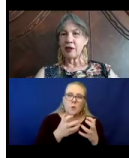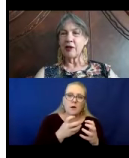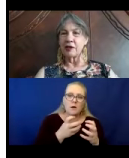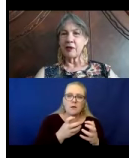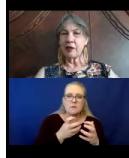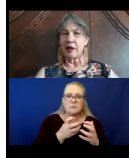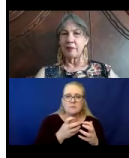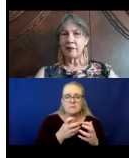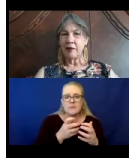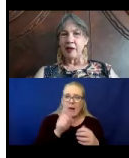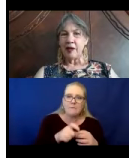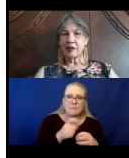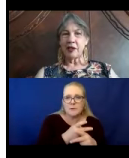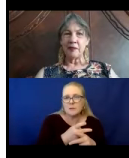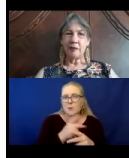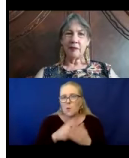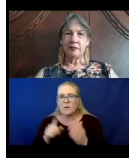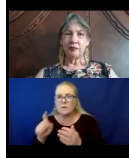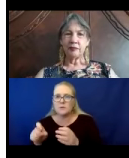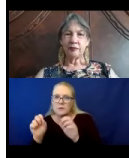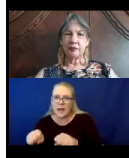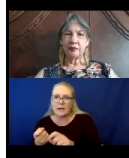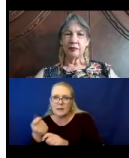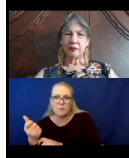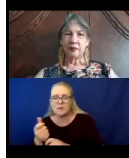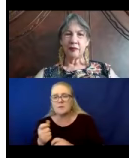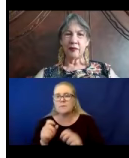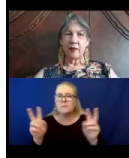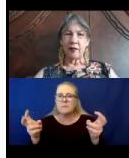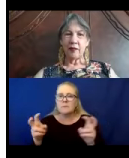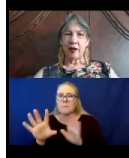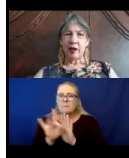for you and the things that are not. Next slide.